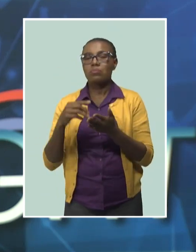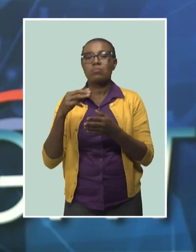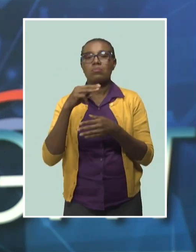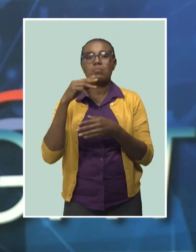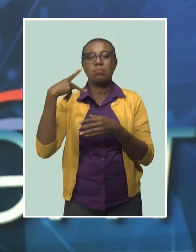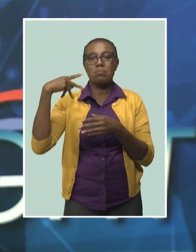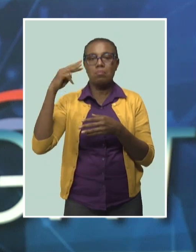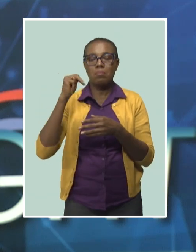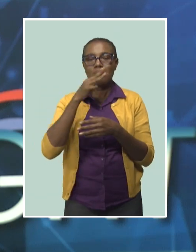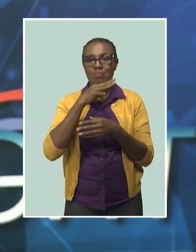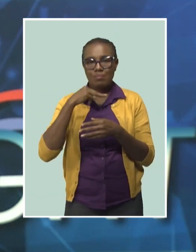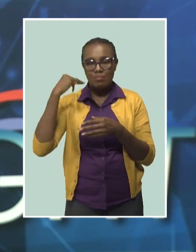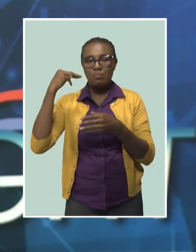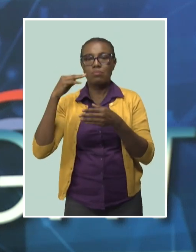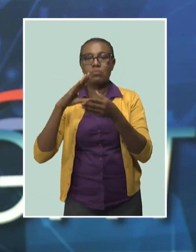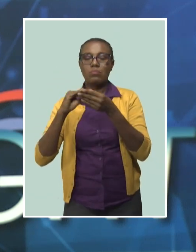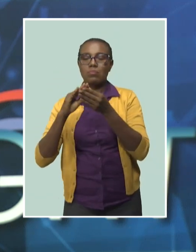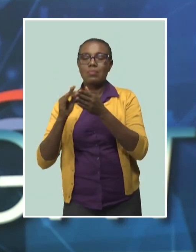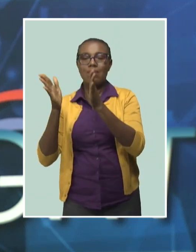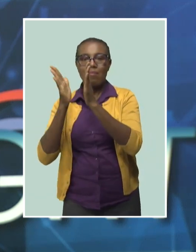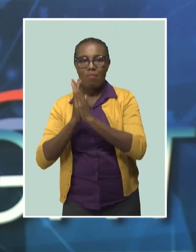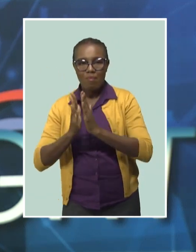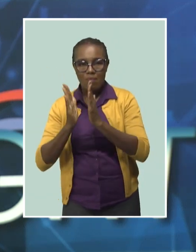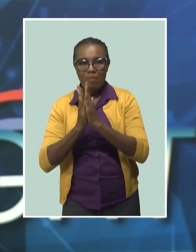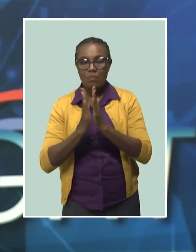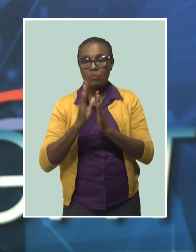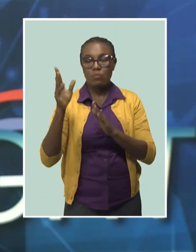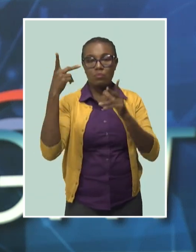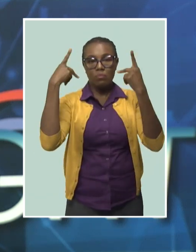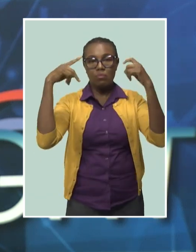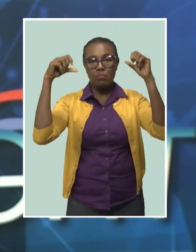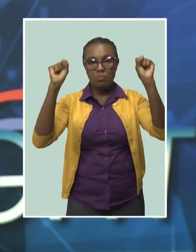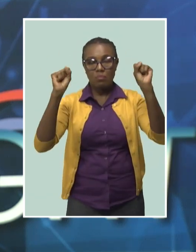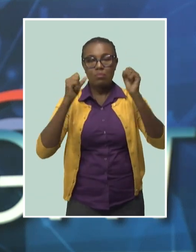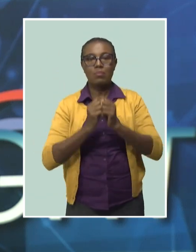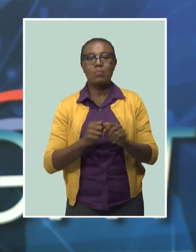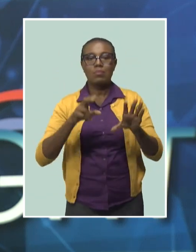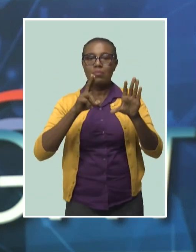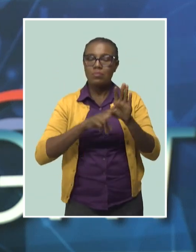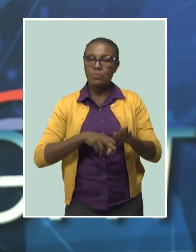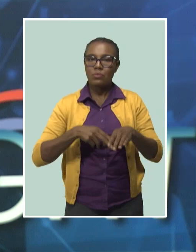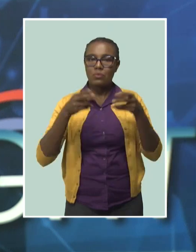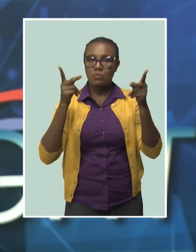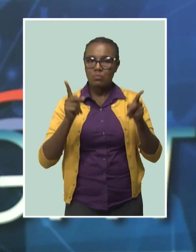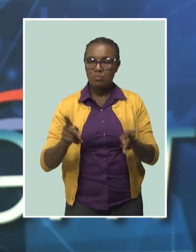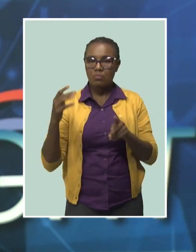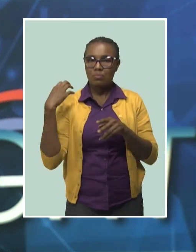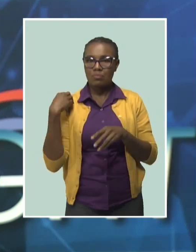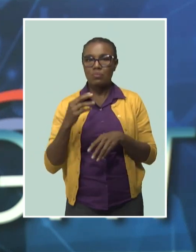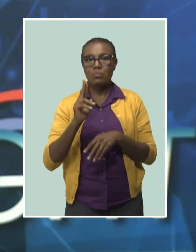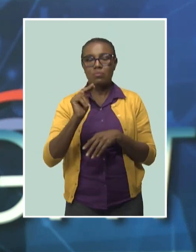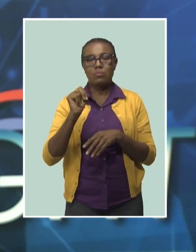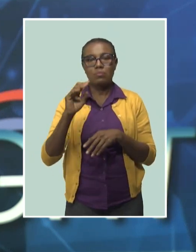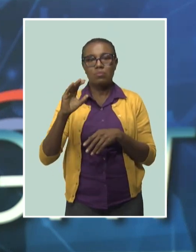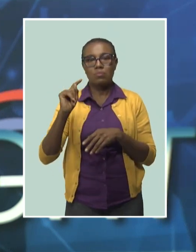Mia Motley in her capacity as President and Presiding Chairperson of UNCTAD 15.